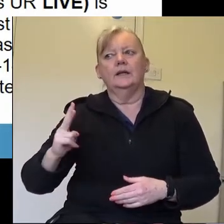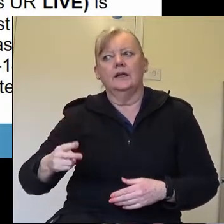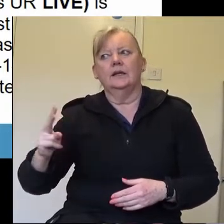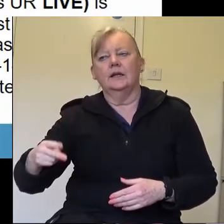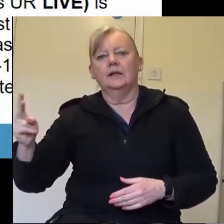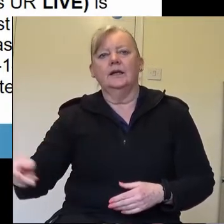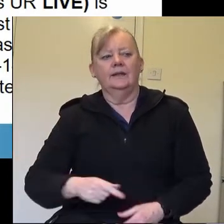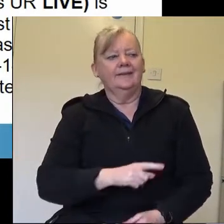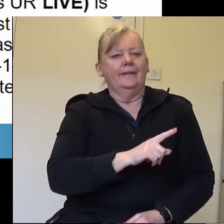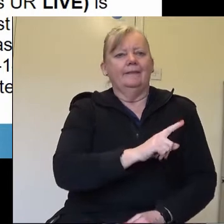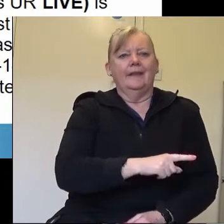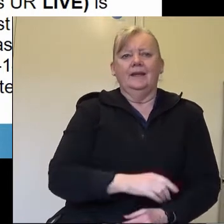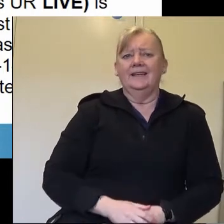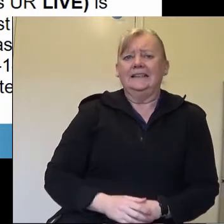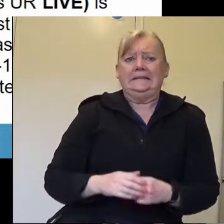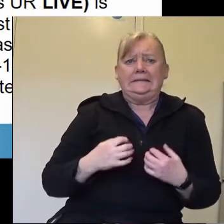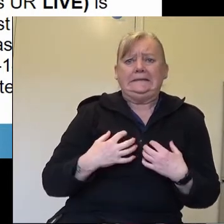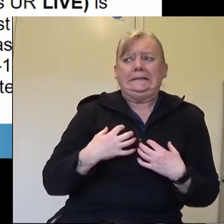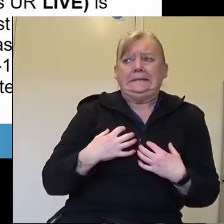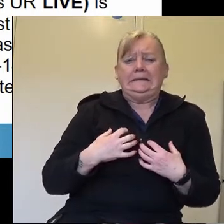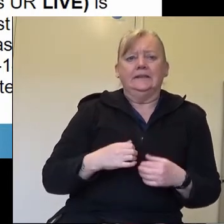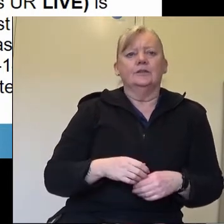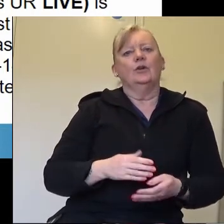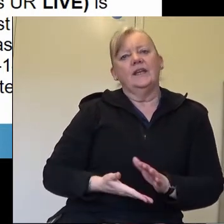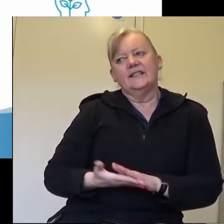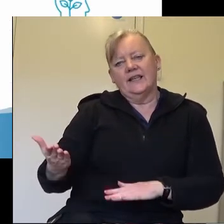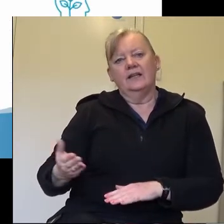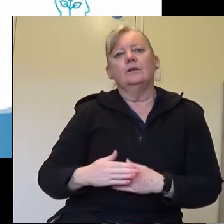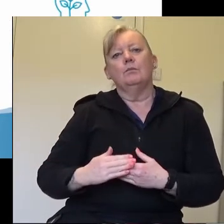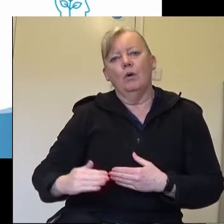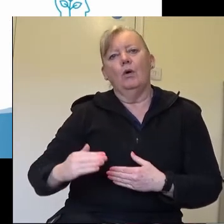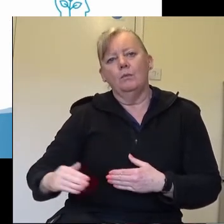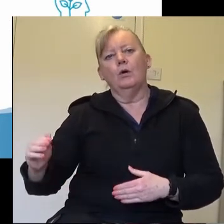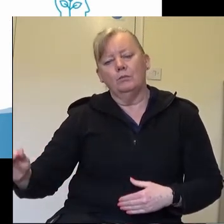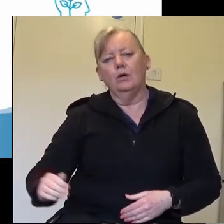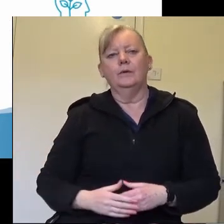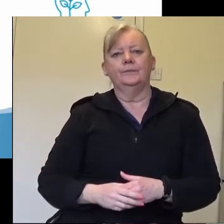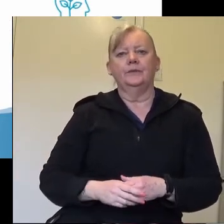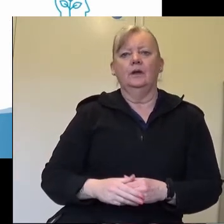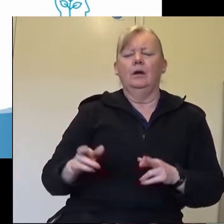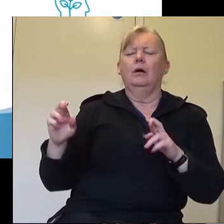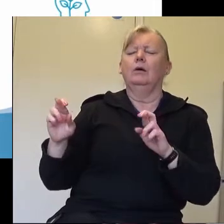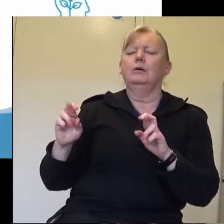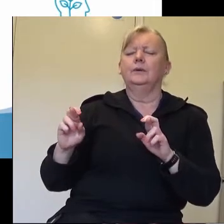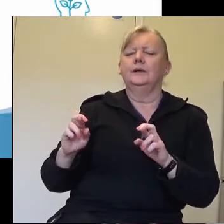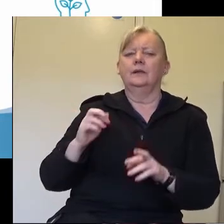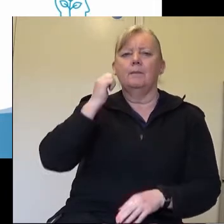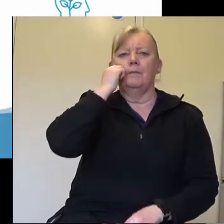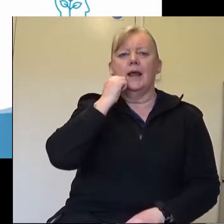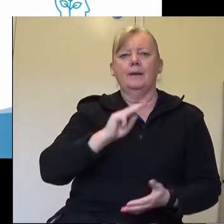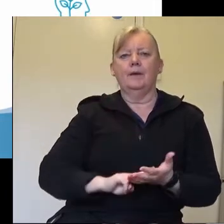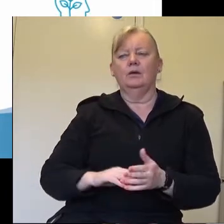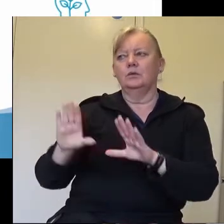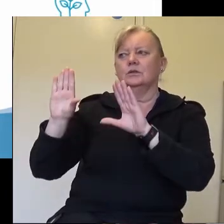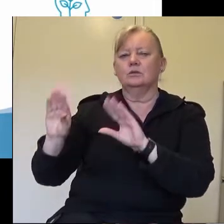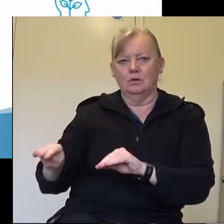the kids are in fear. They don't want their parents and carers to see the photographs. So they send more and more and more with the